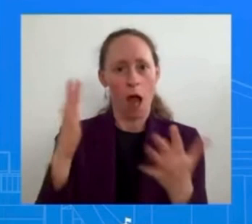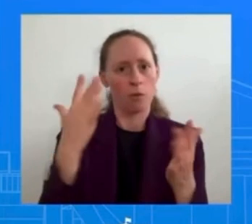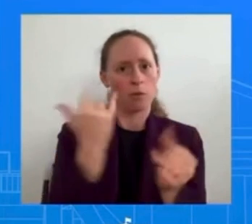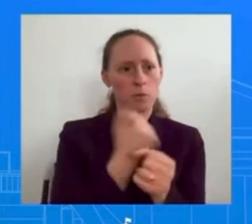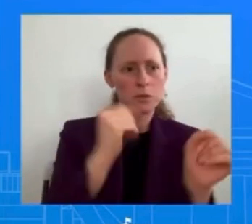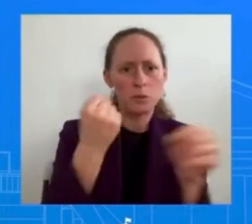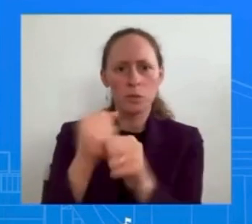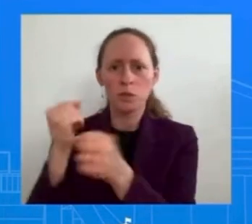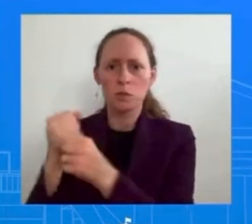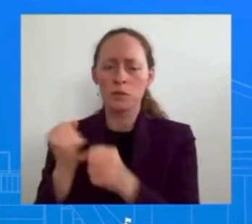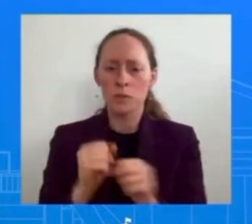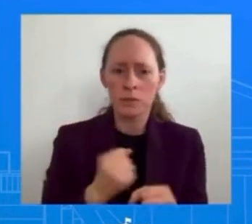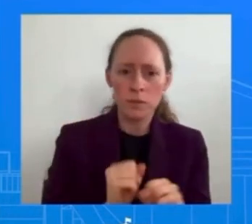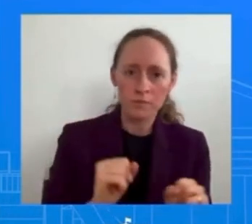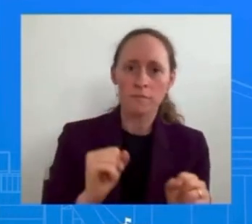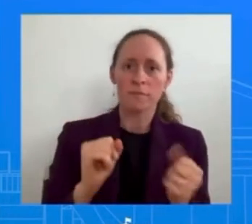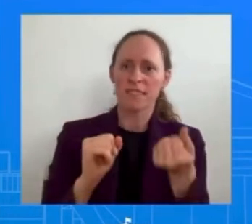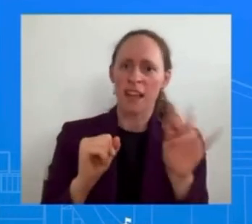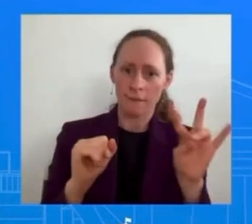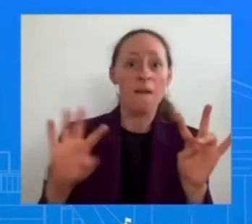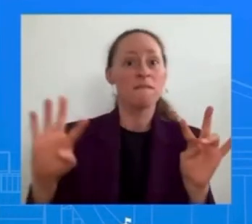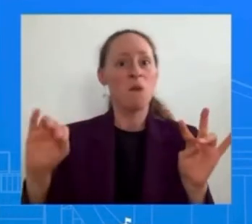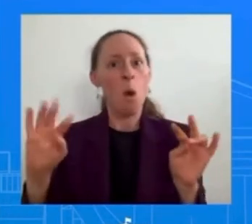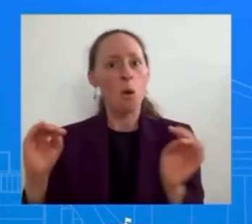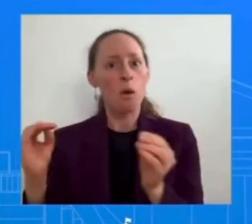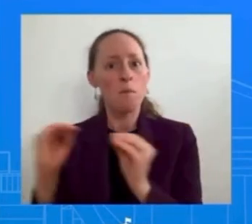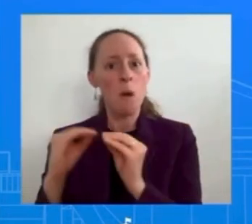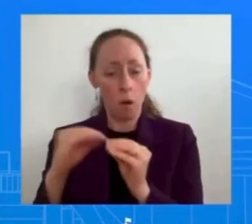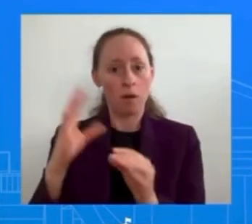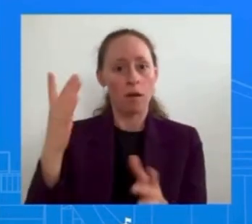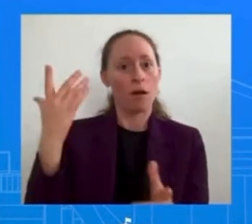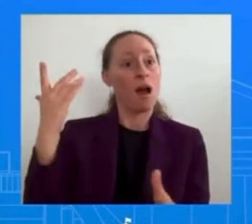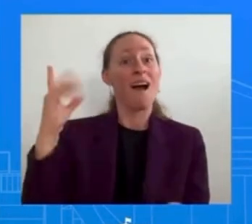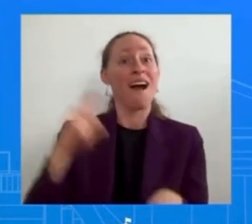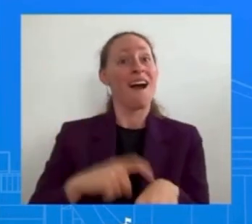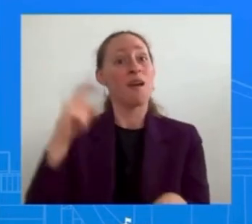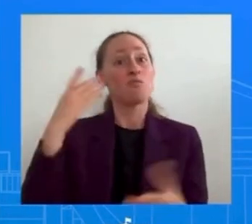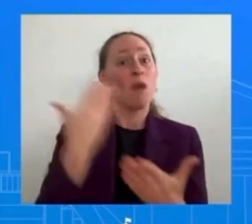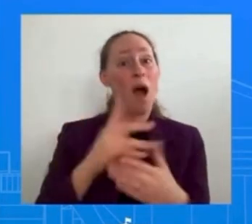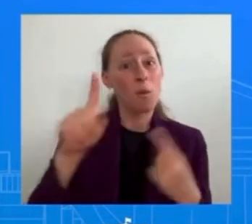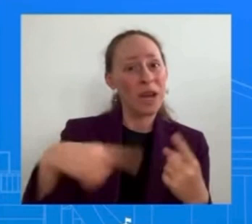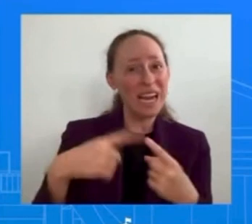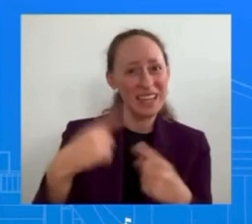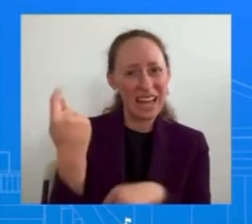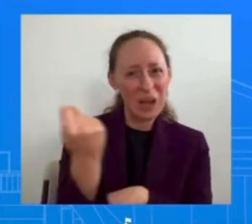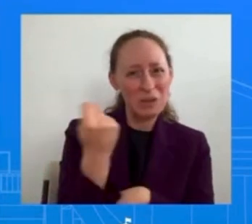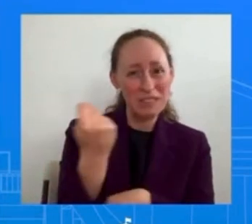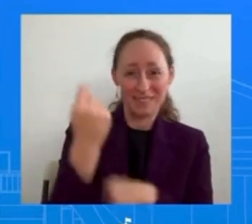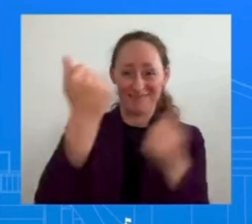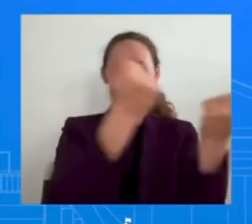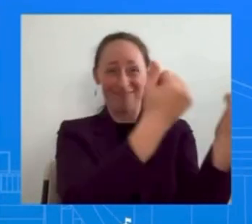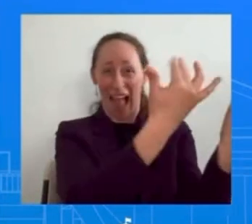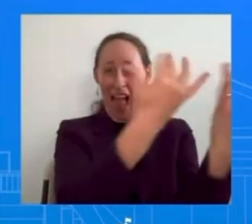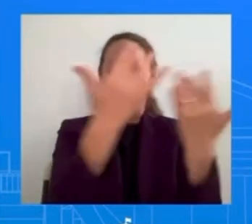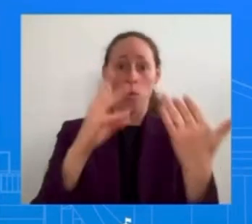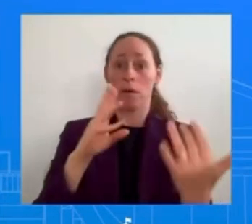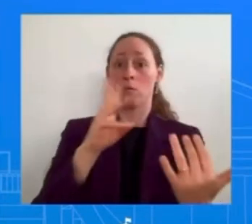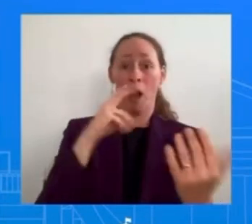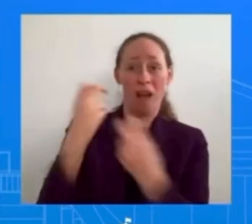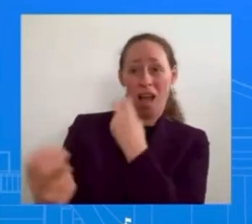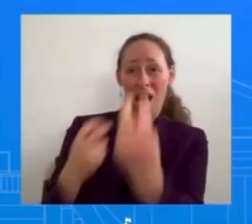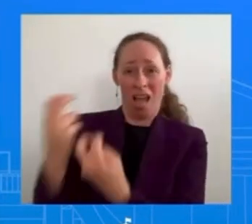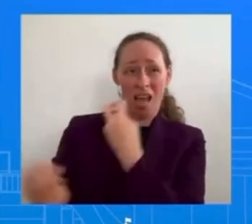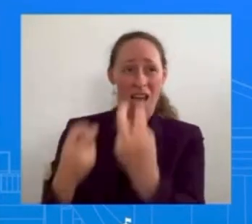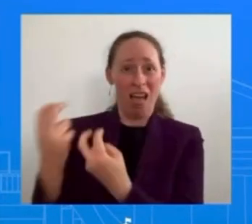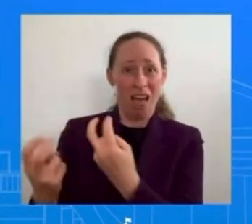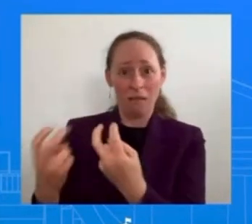these people escape the flames that they were experiencing. We have staff in the shelters. I met with many of the